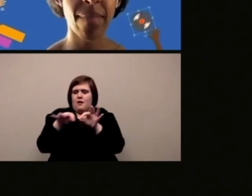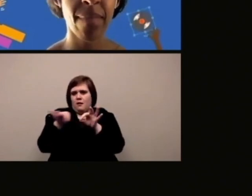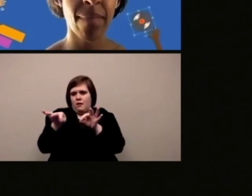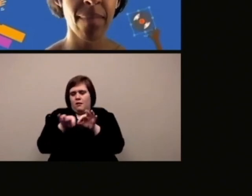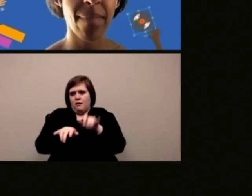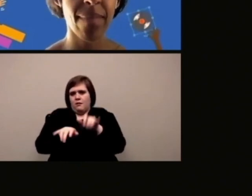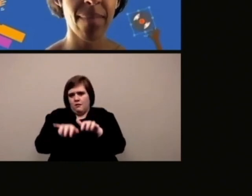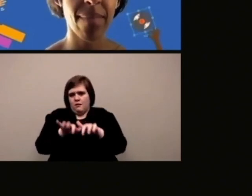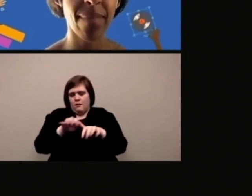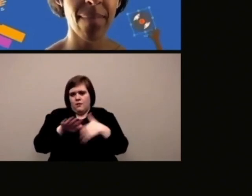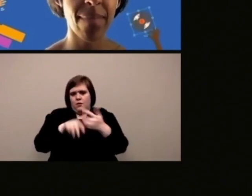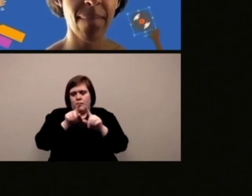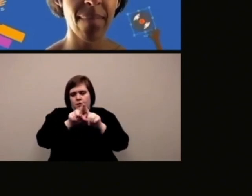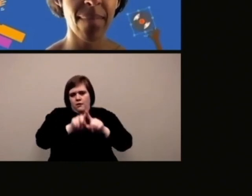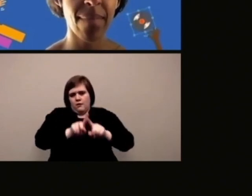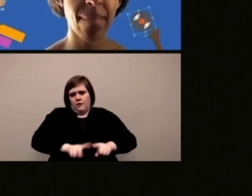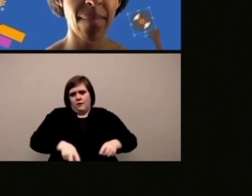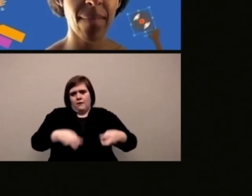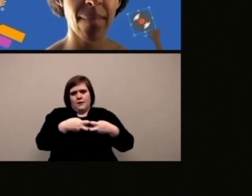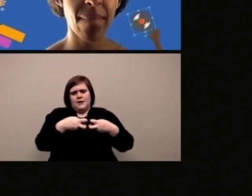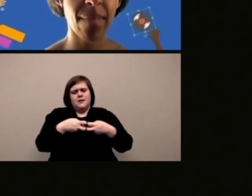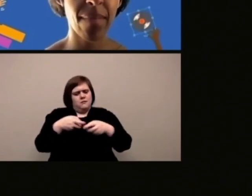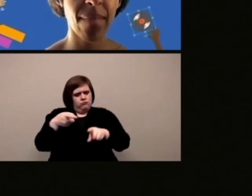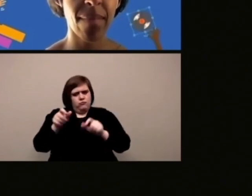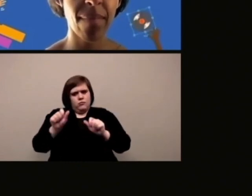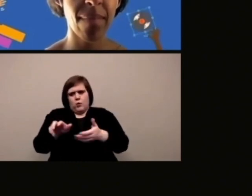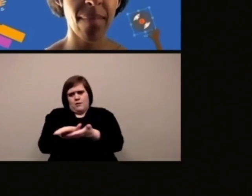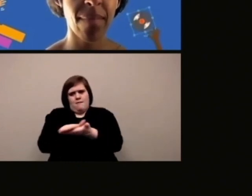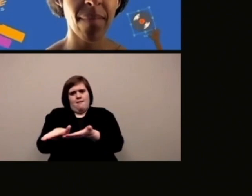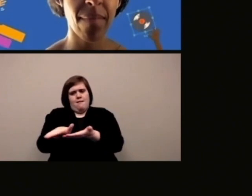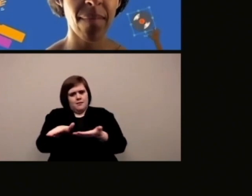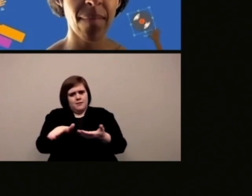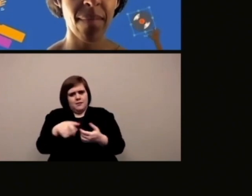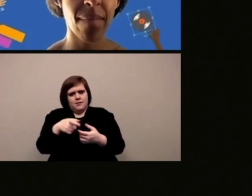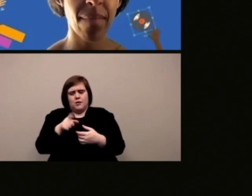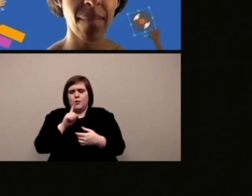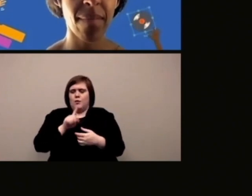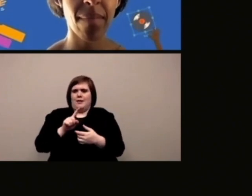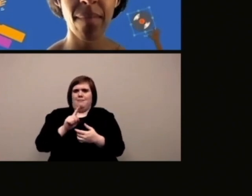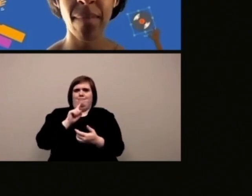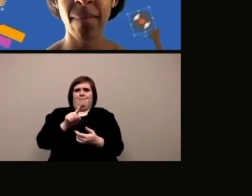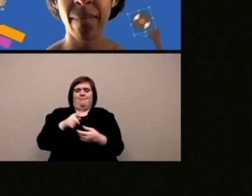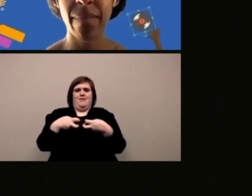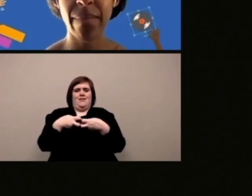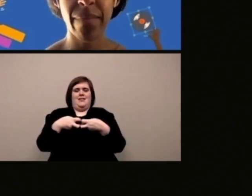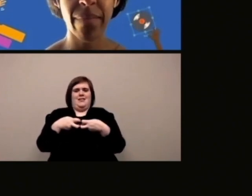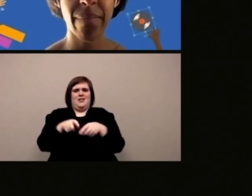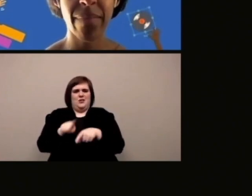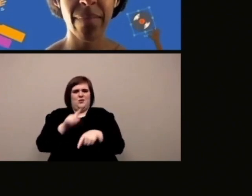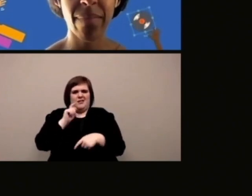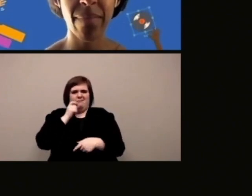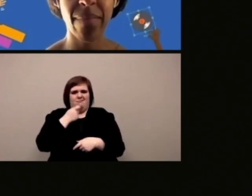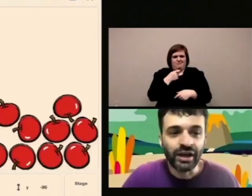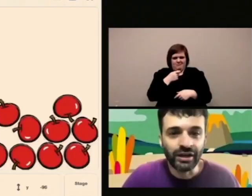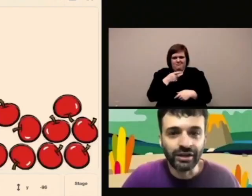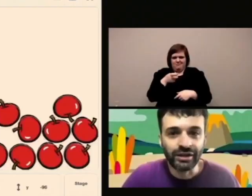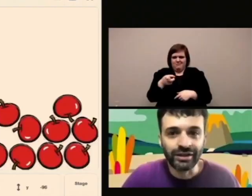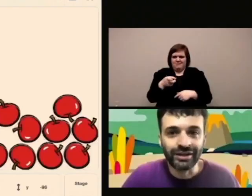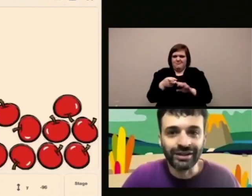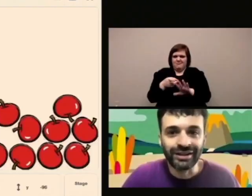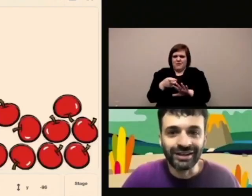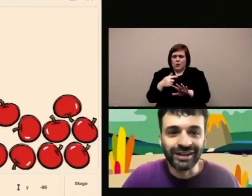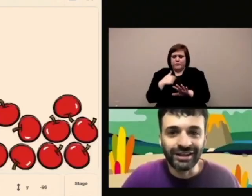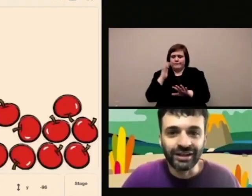take a long time. This could be a nice, it'd be really realistic physics and neat. Yeah. I've got something going on my